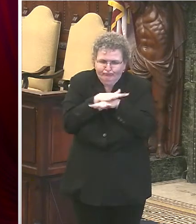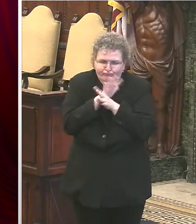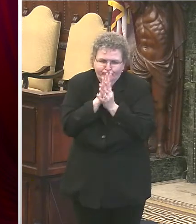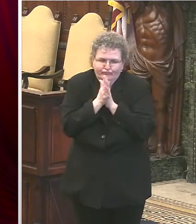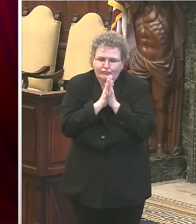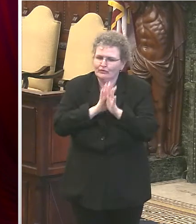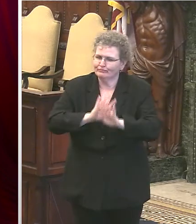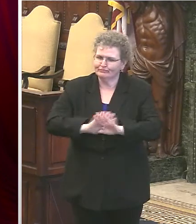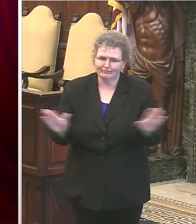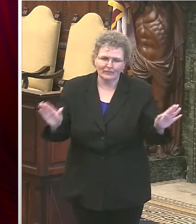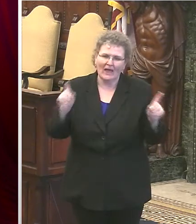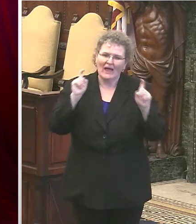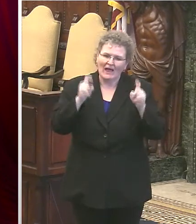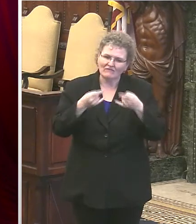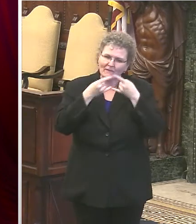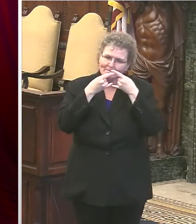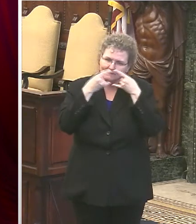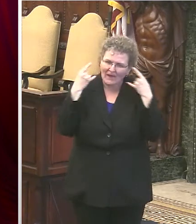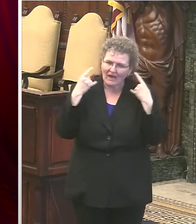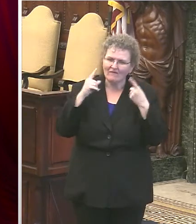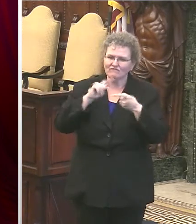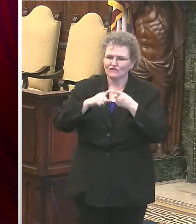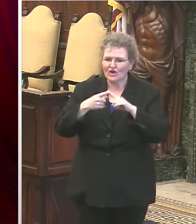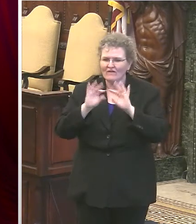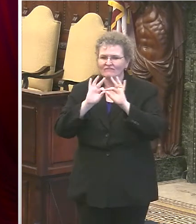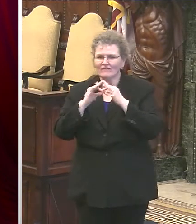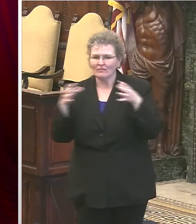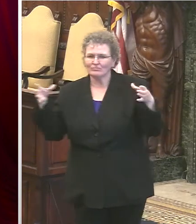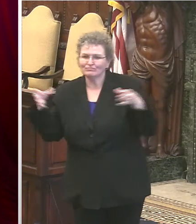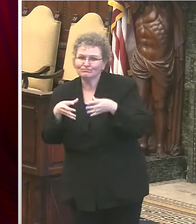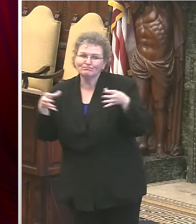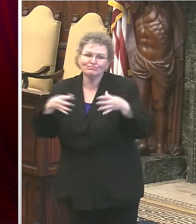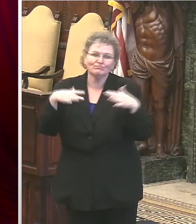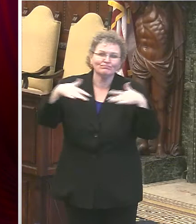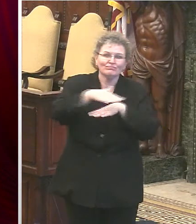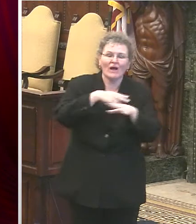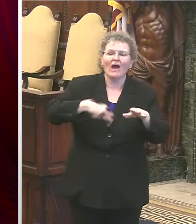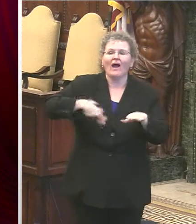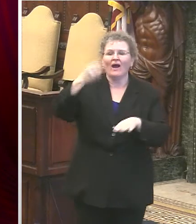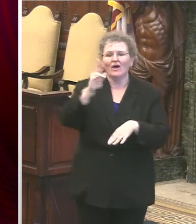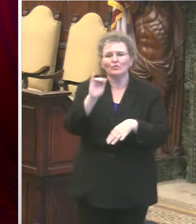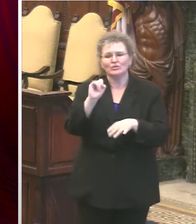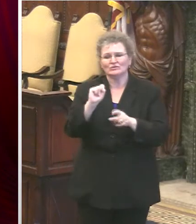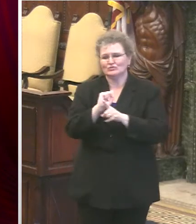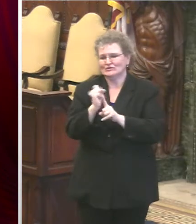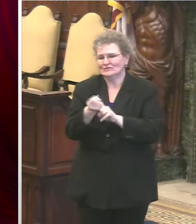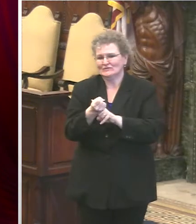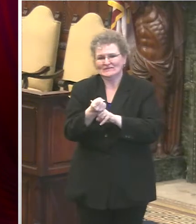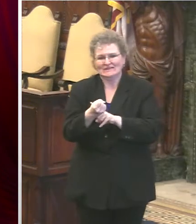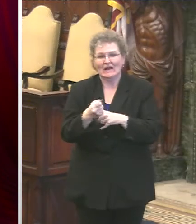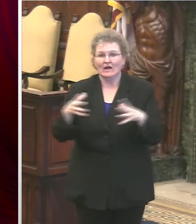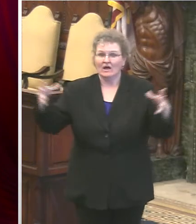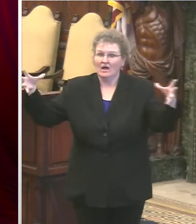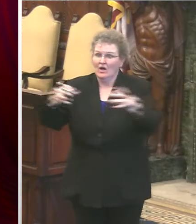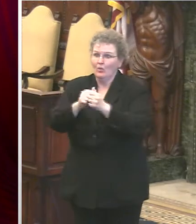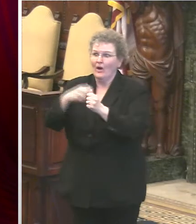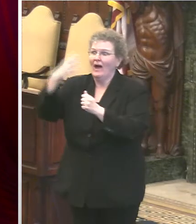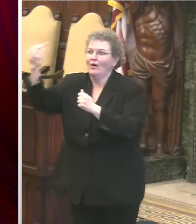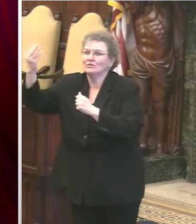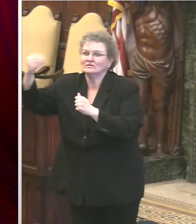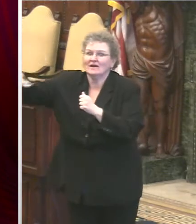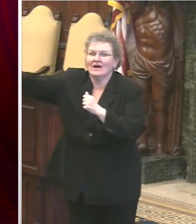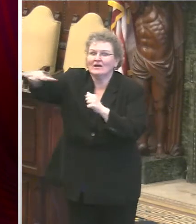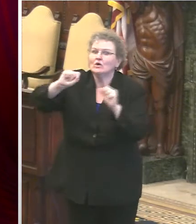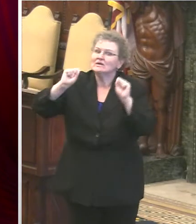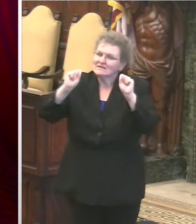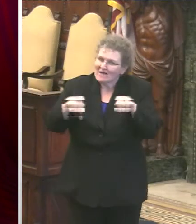masks, particularly when they're with friends and family, that are the highest risk situations. If you do want to get together with others, do it outside with